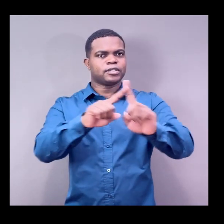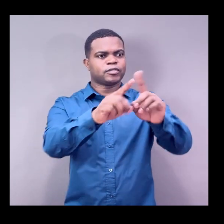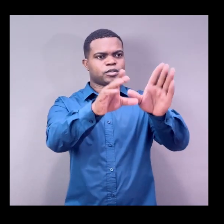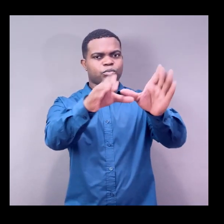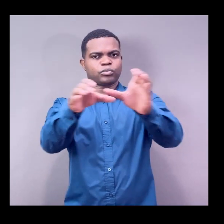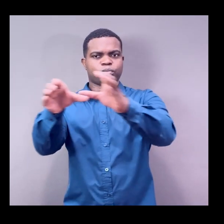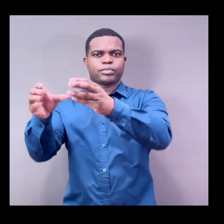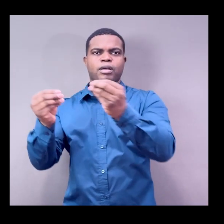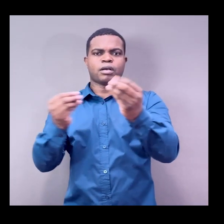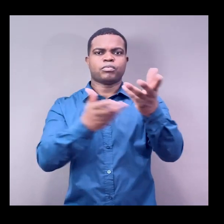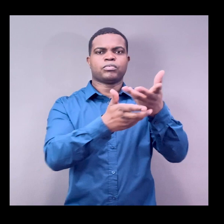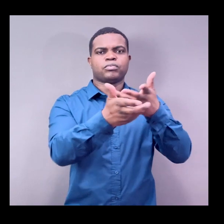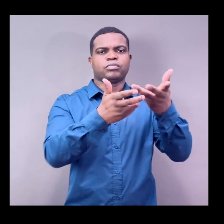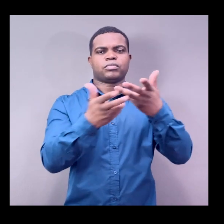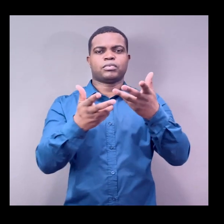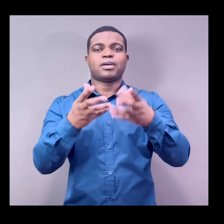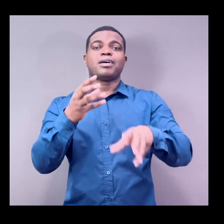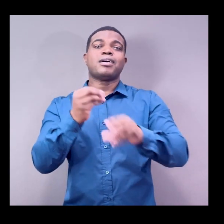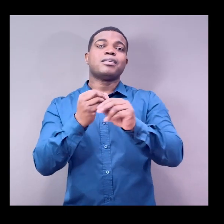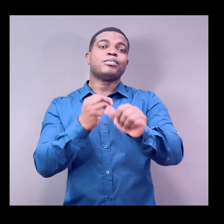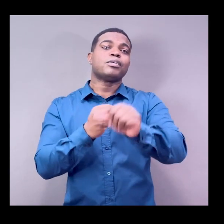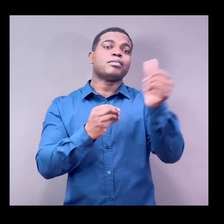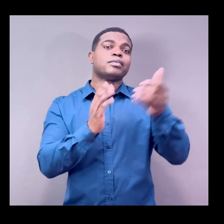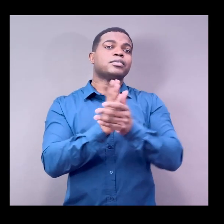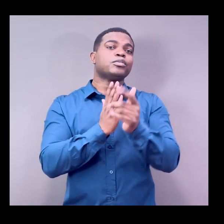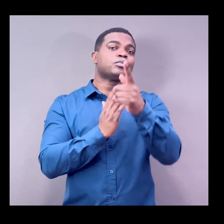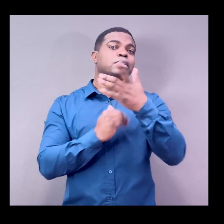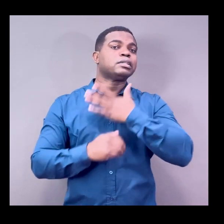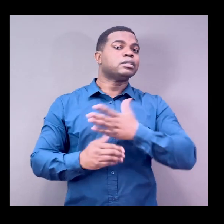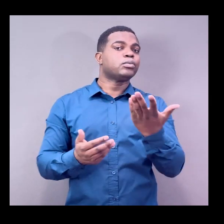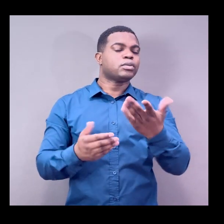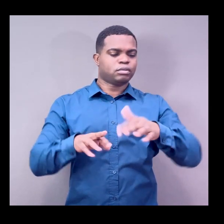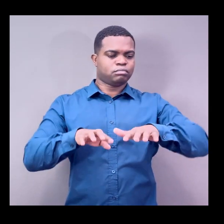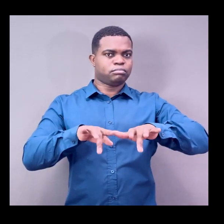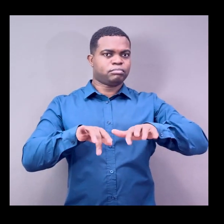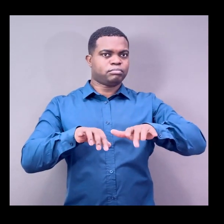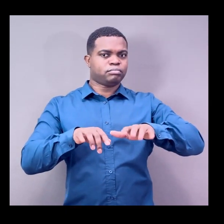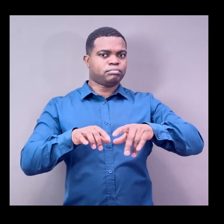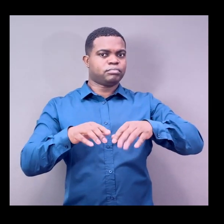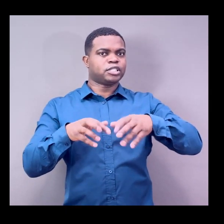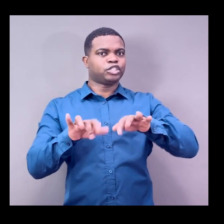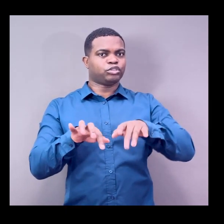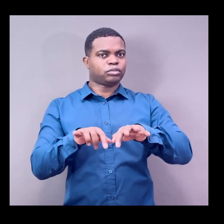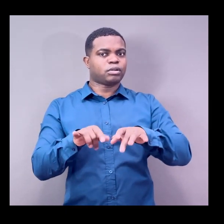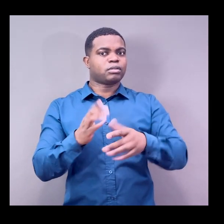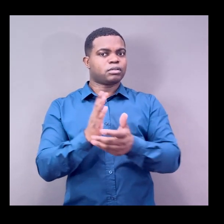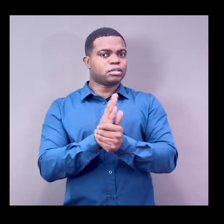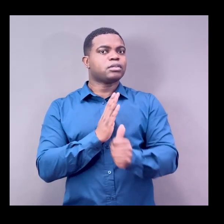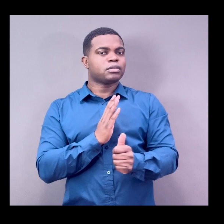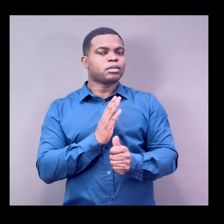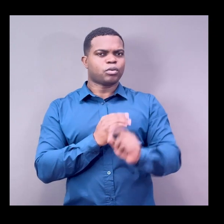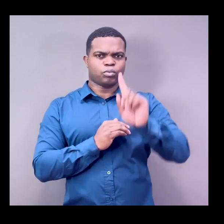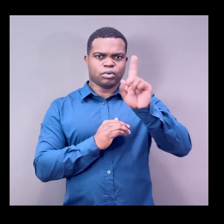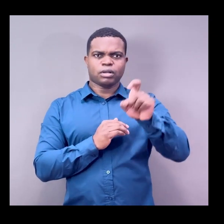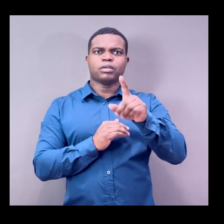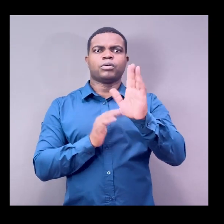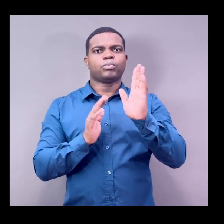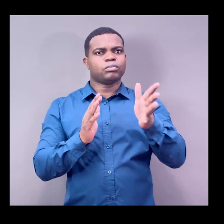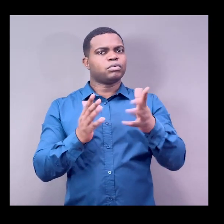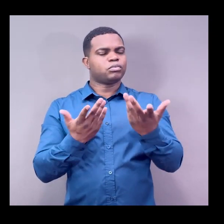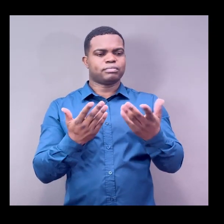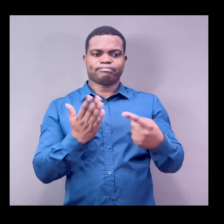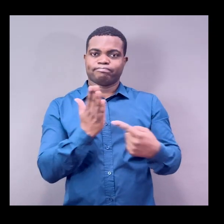stakeholder. Okay, you also need other skills such as digital marketing, because you will